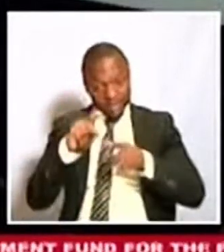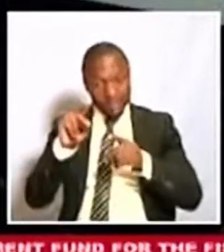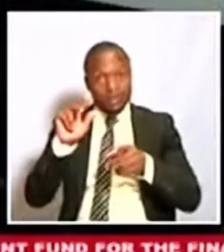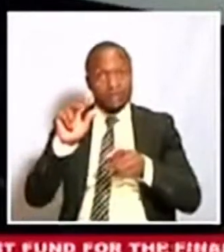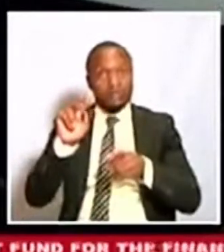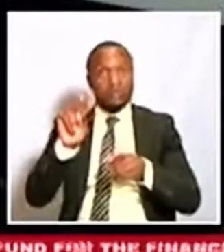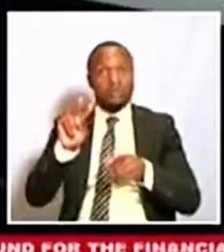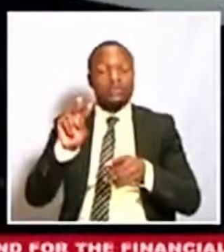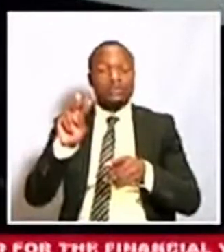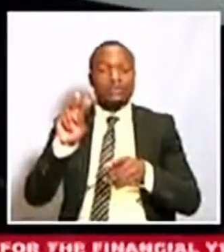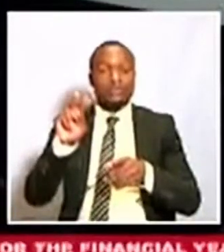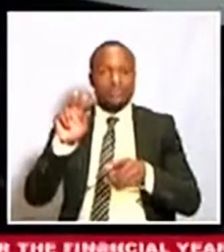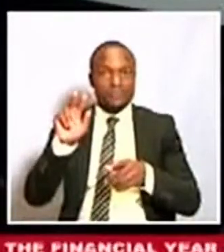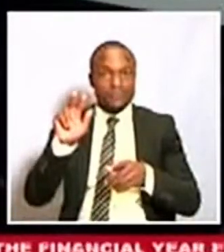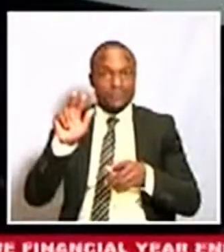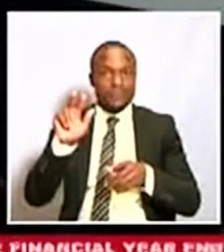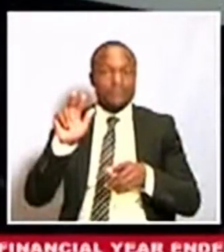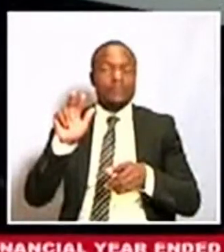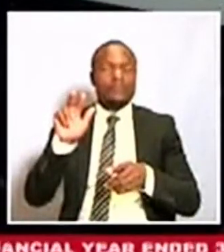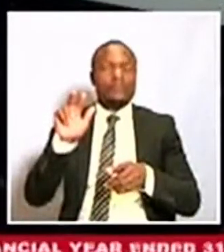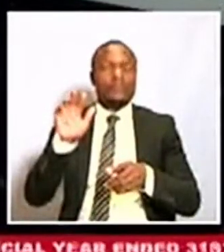2022.